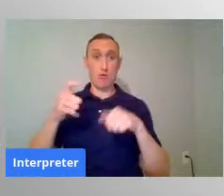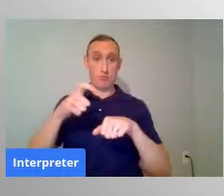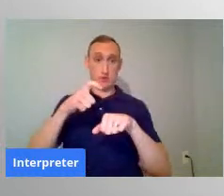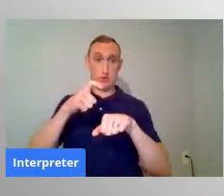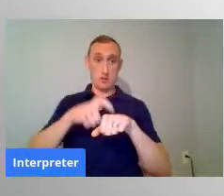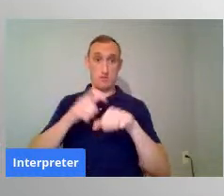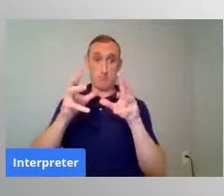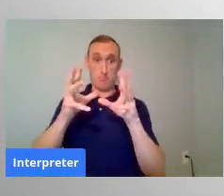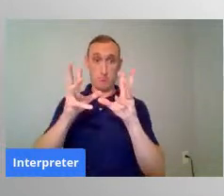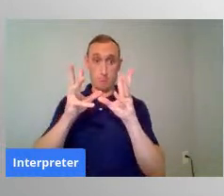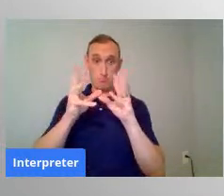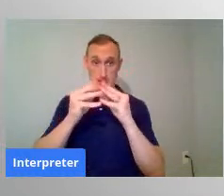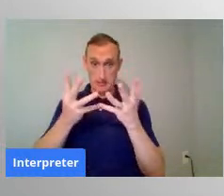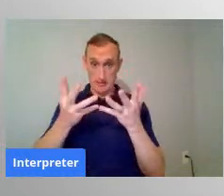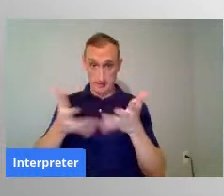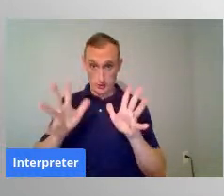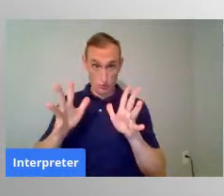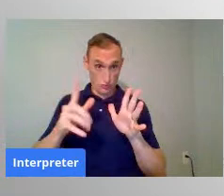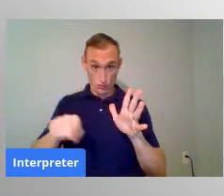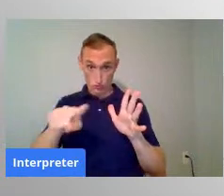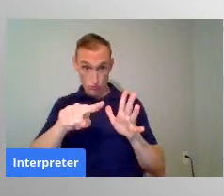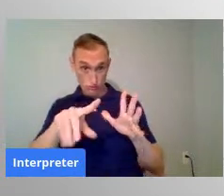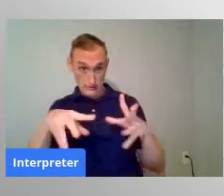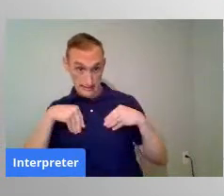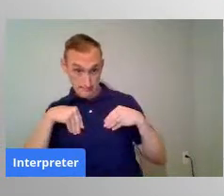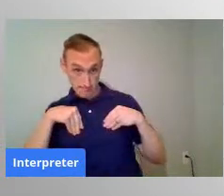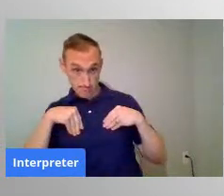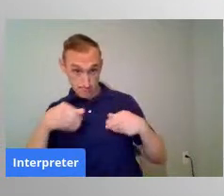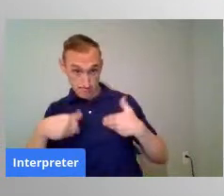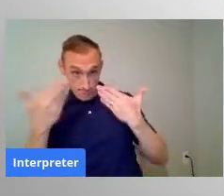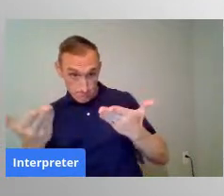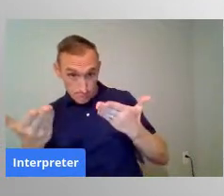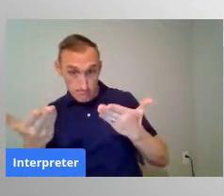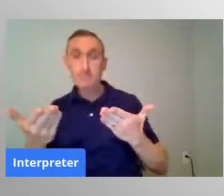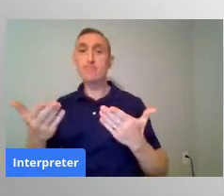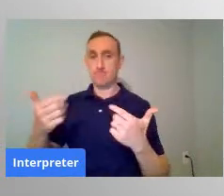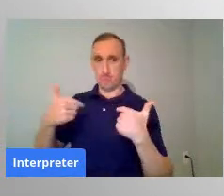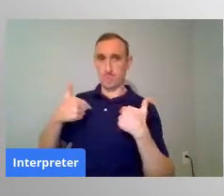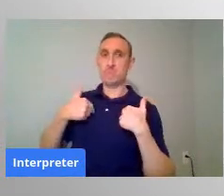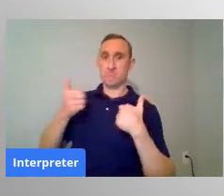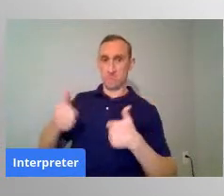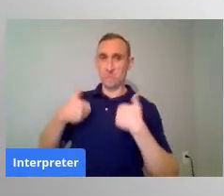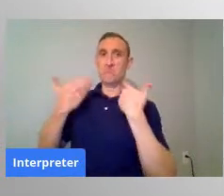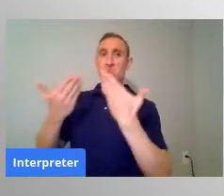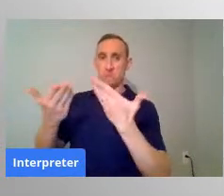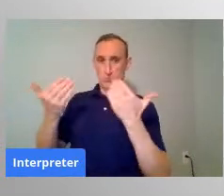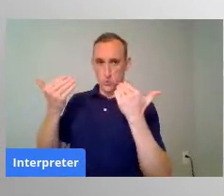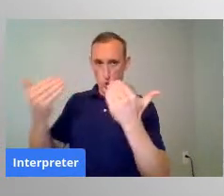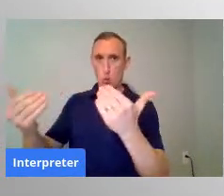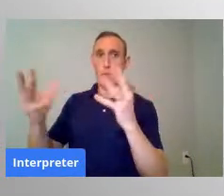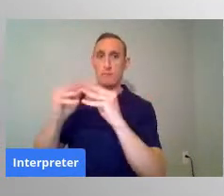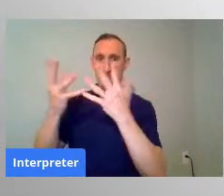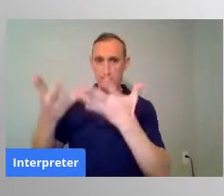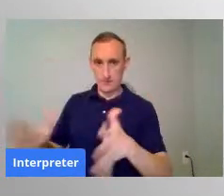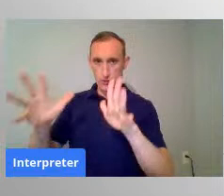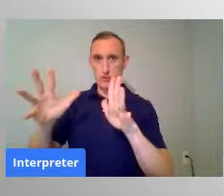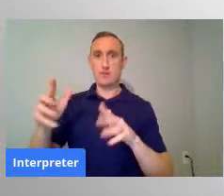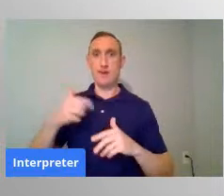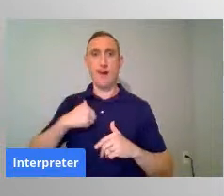adjournment. The floor is open. A motion, we adjourn. I